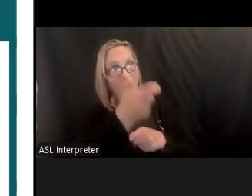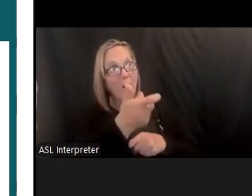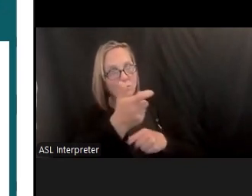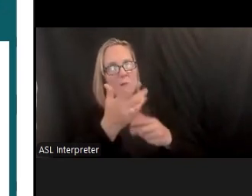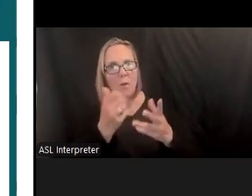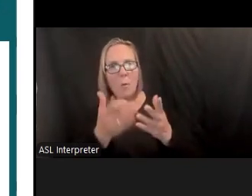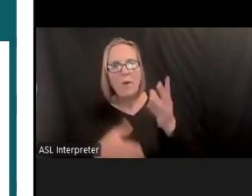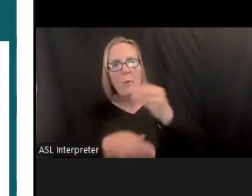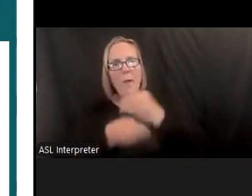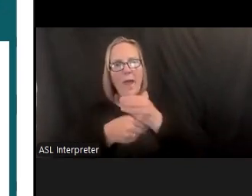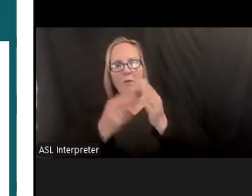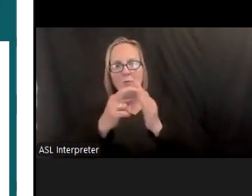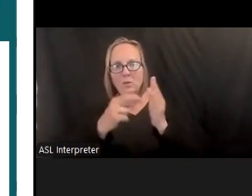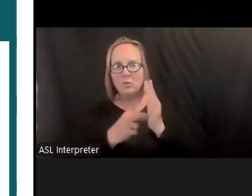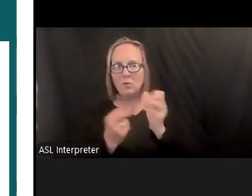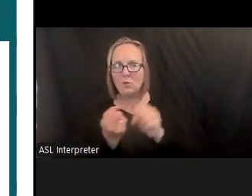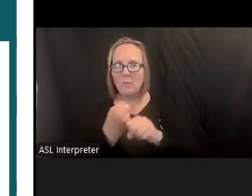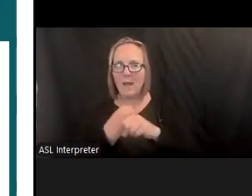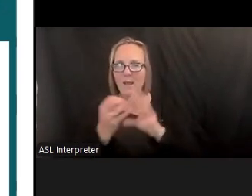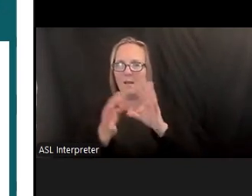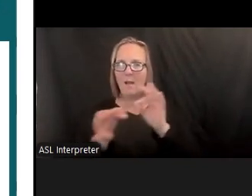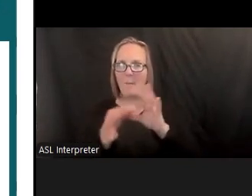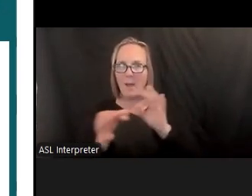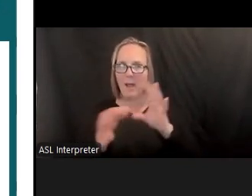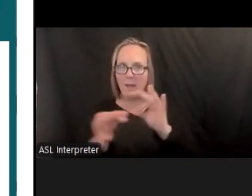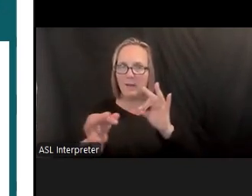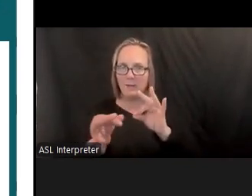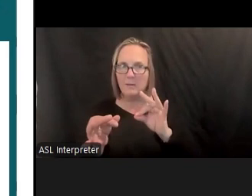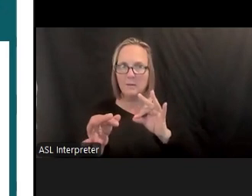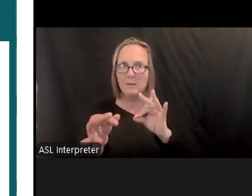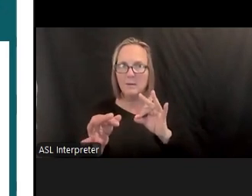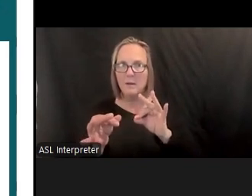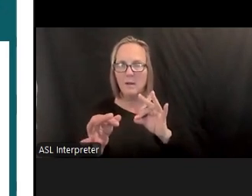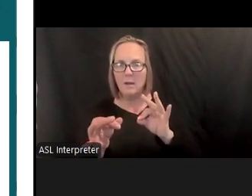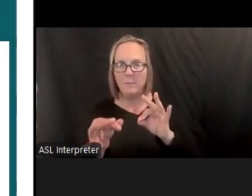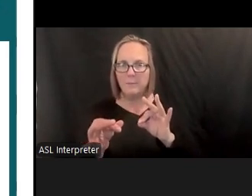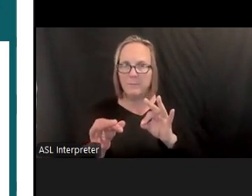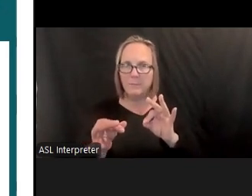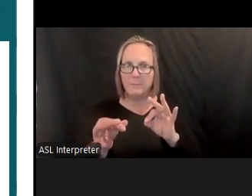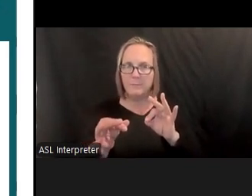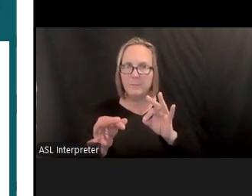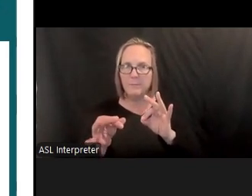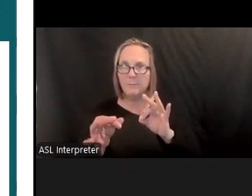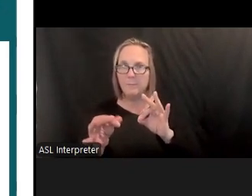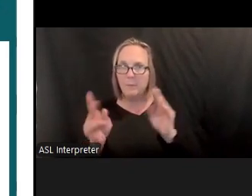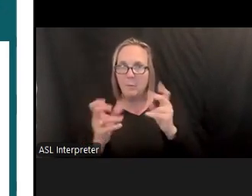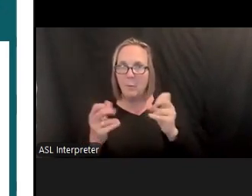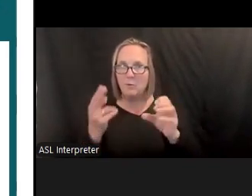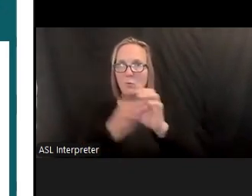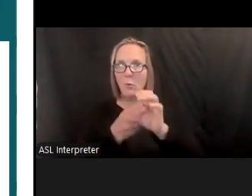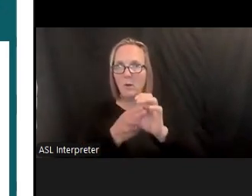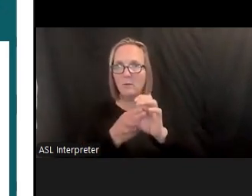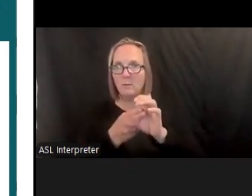provide comment or allow others to join our session.